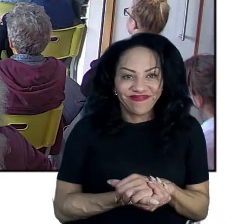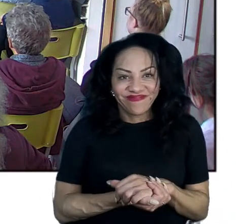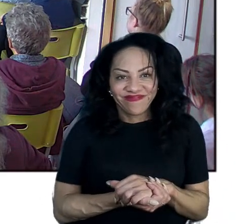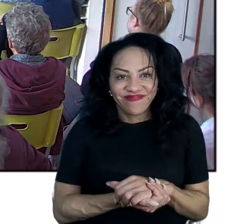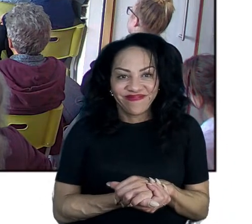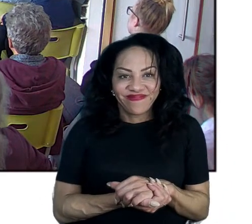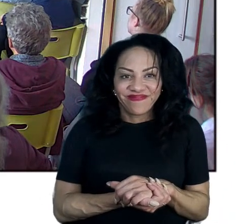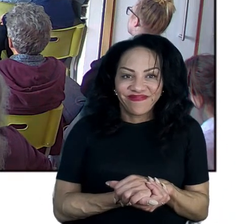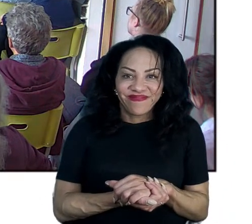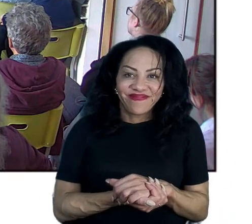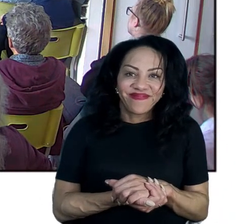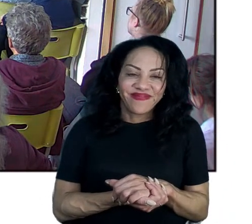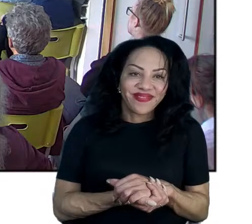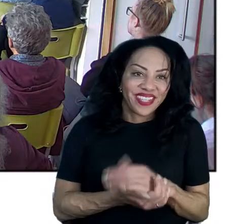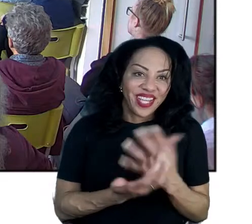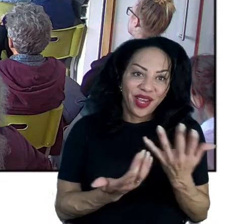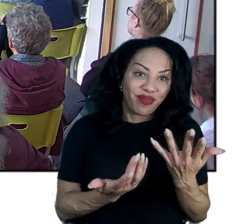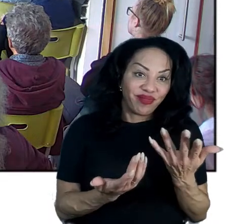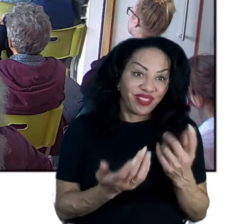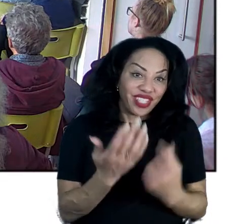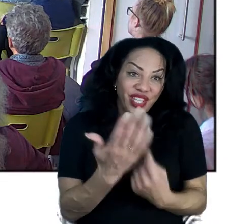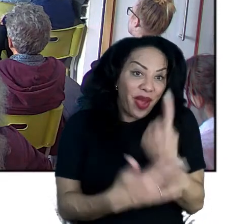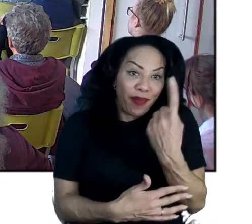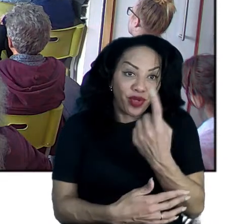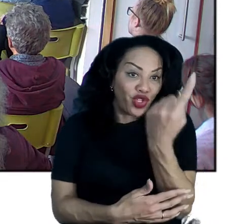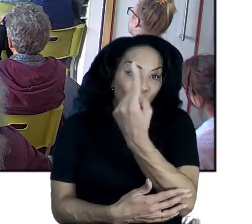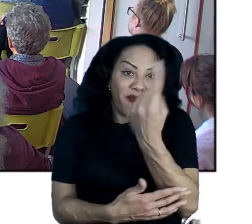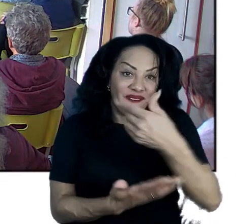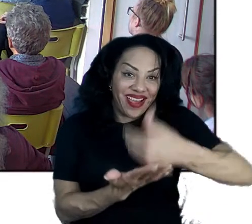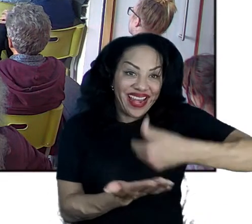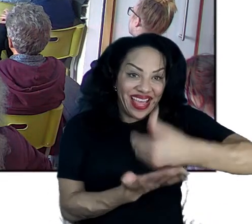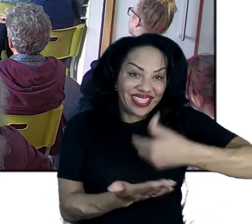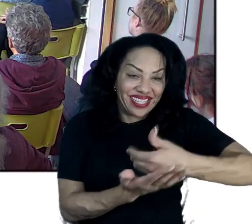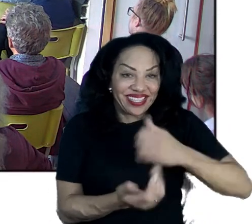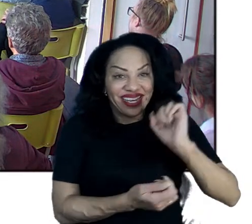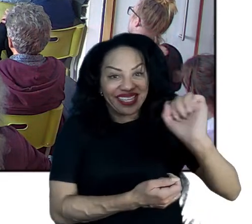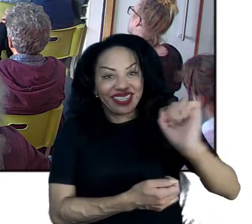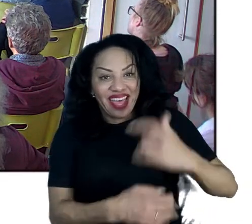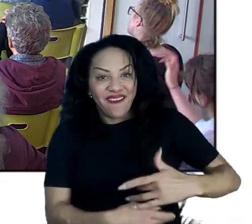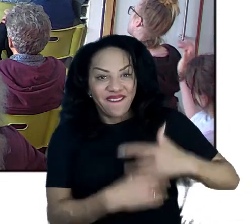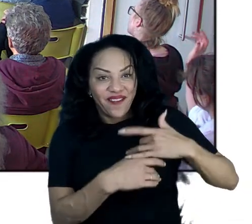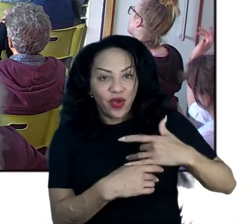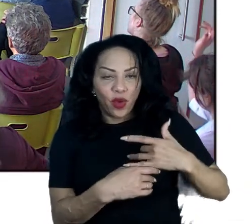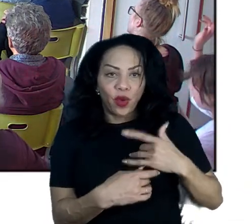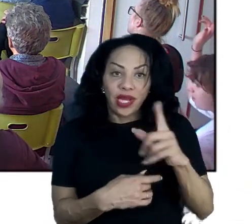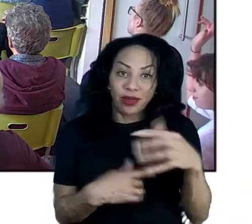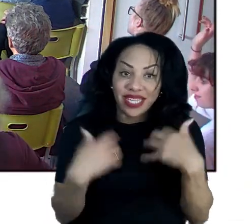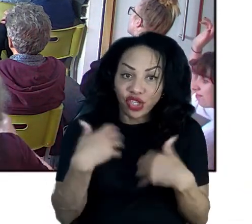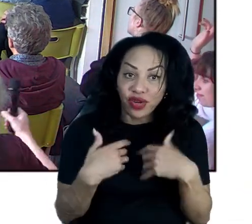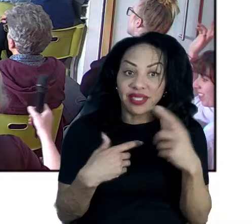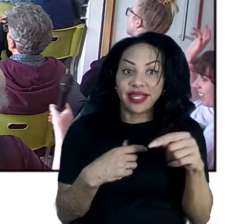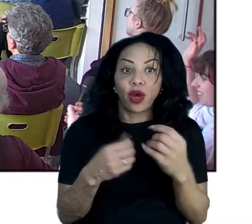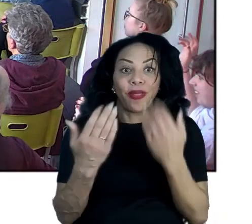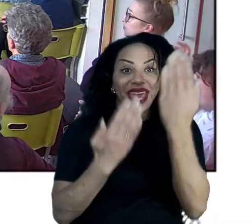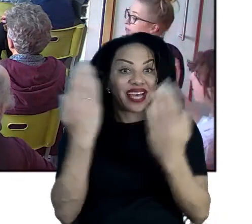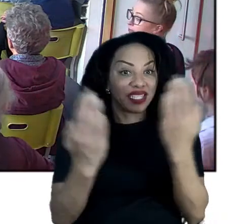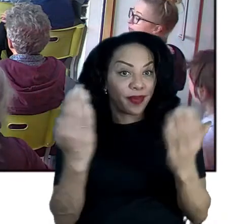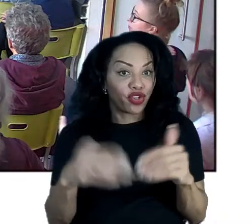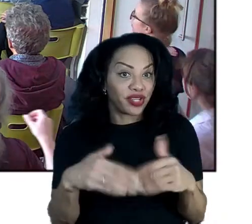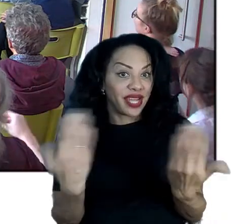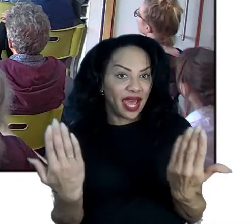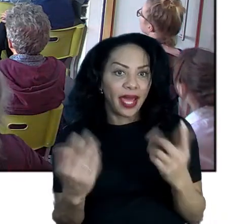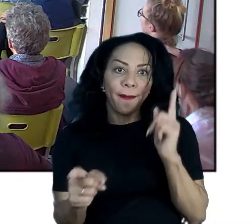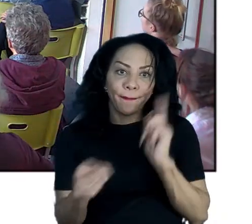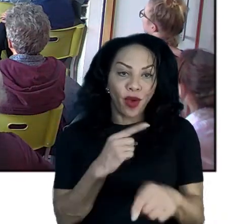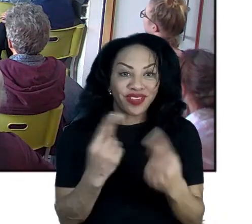taken away. So I was kind of quite interested in that as well. There you go.